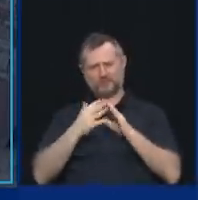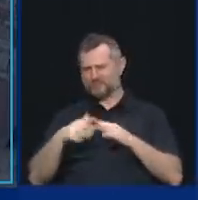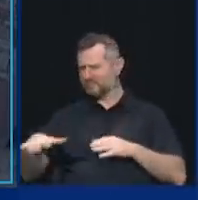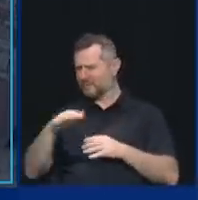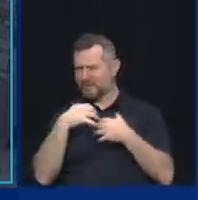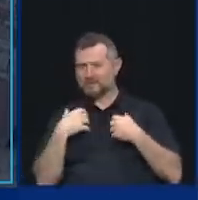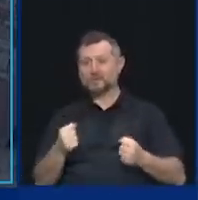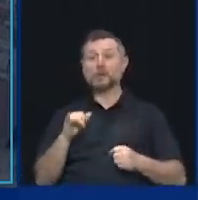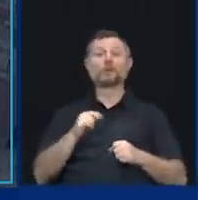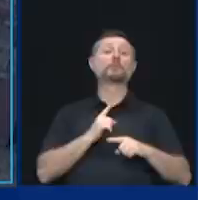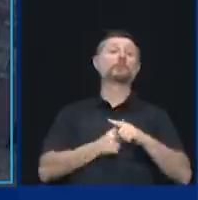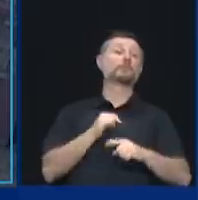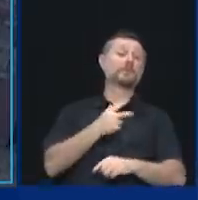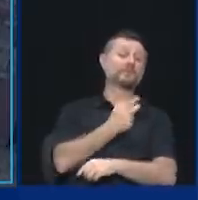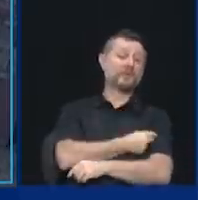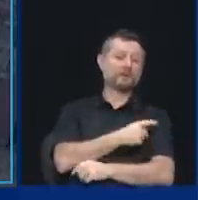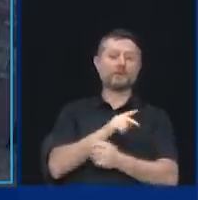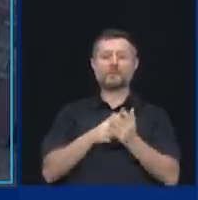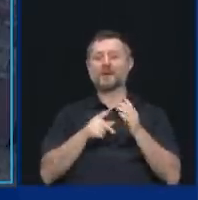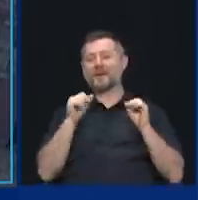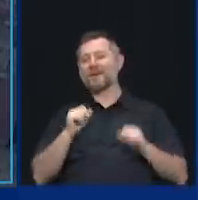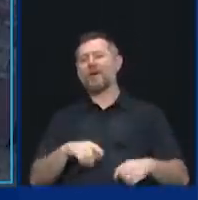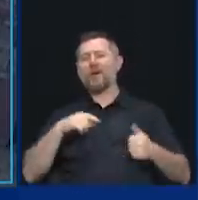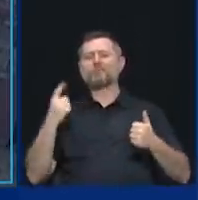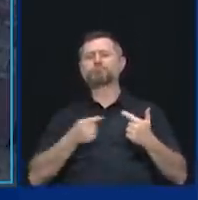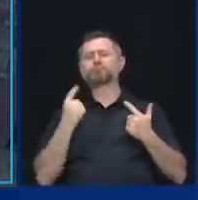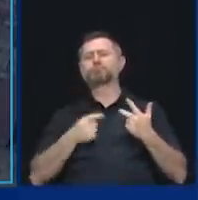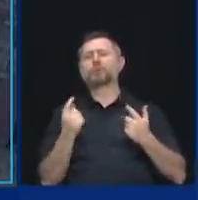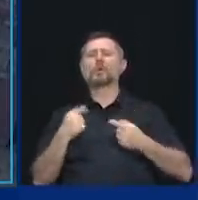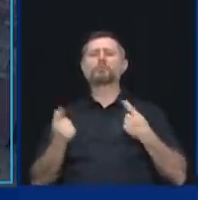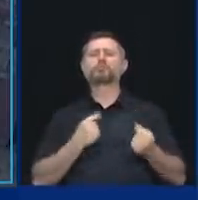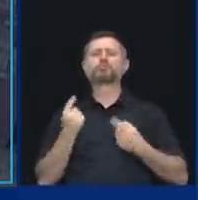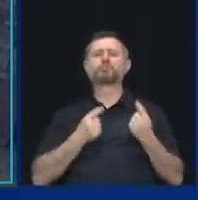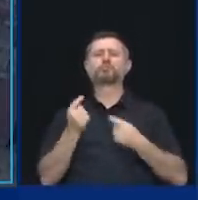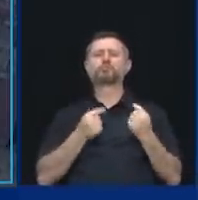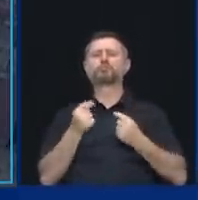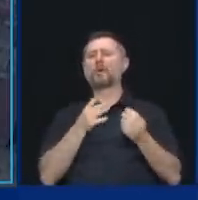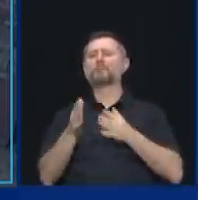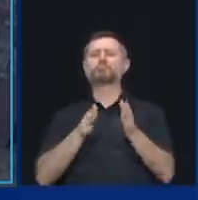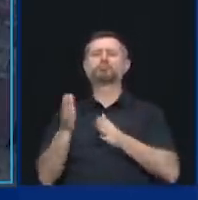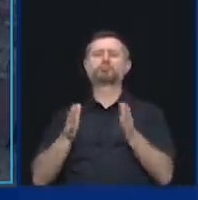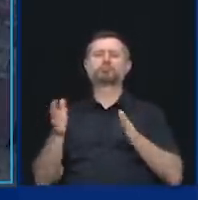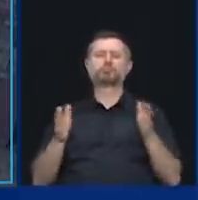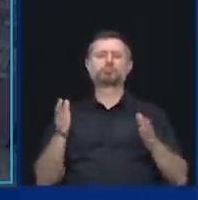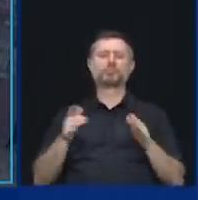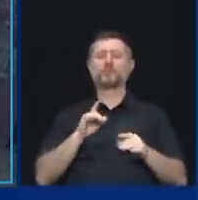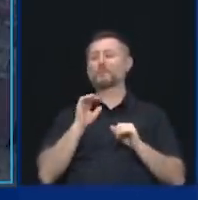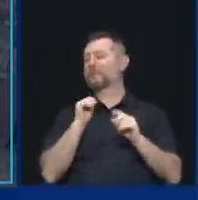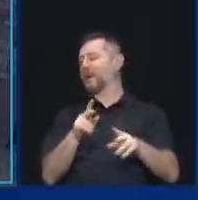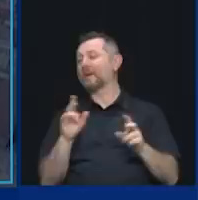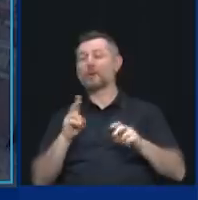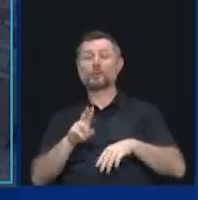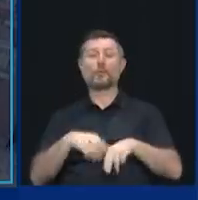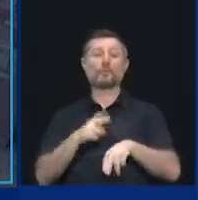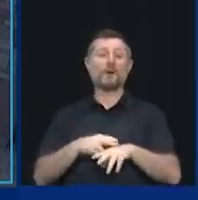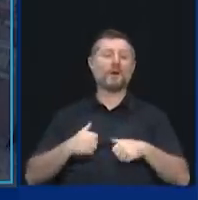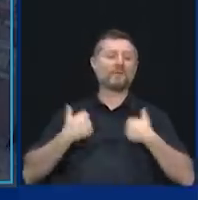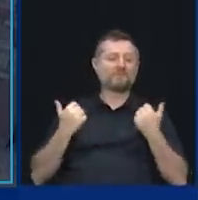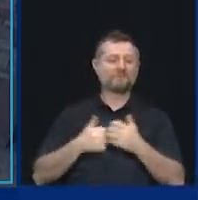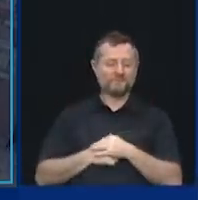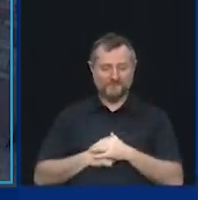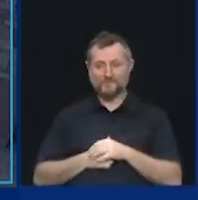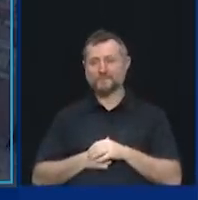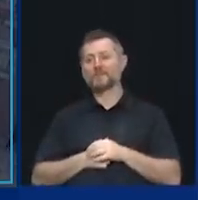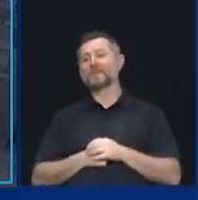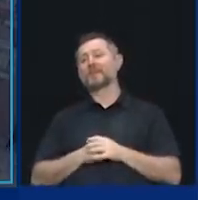etc. Plus, it's a passport to fully enjoy life. Empire State Realty Trust is